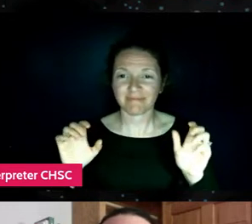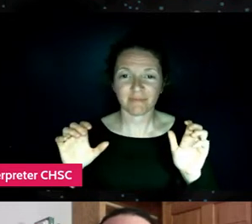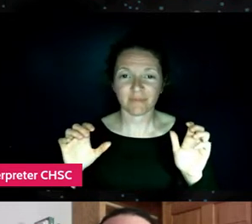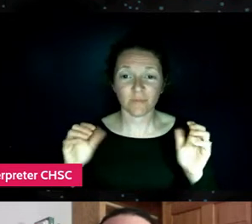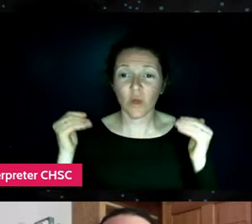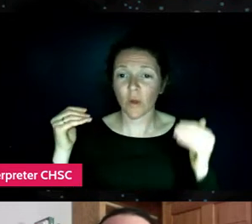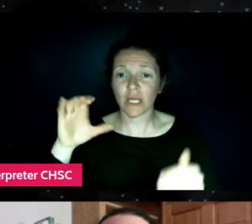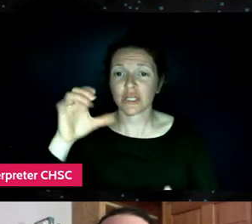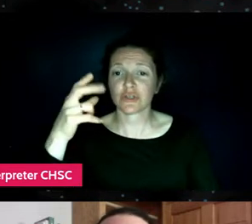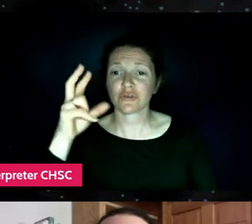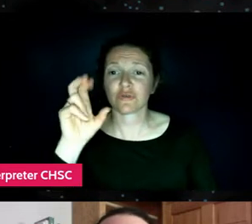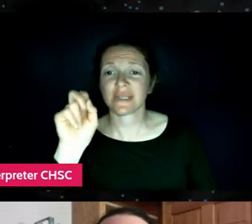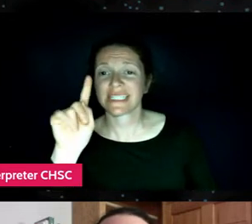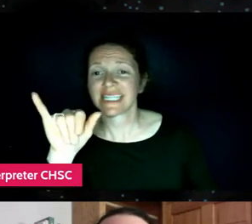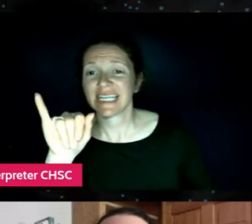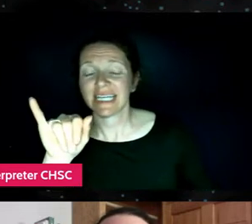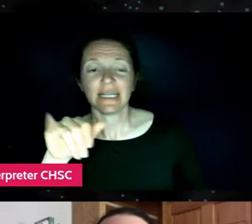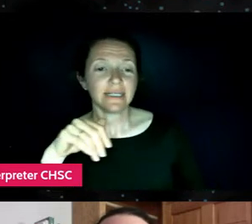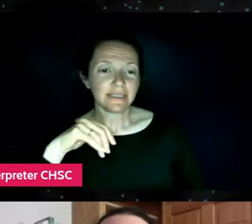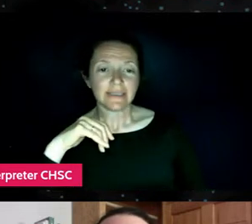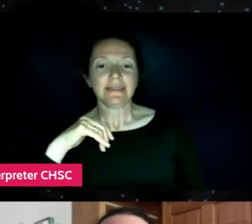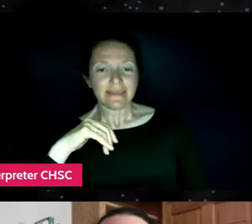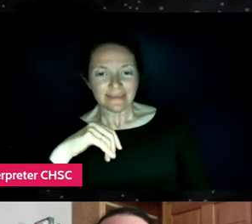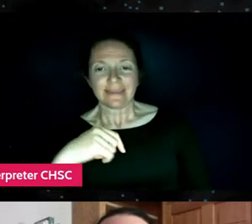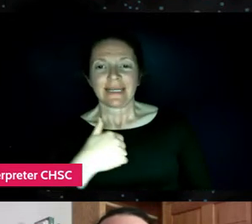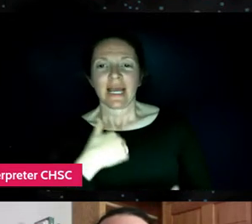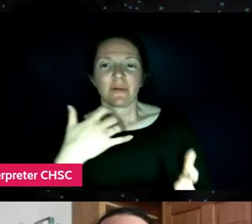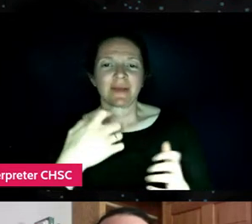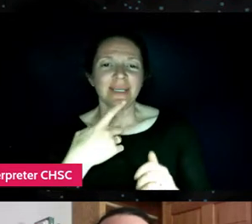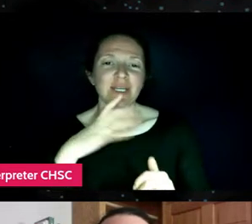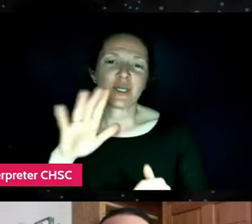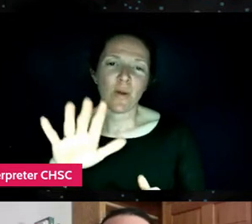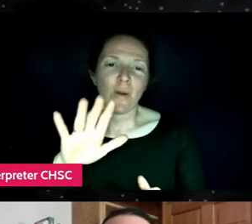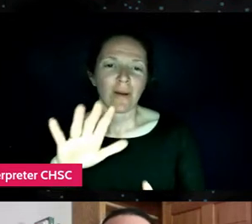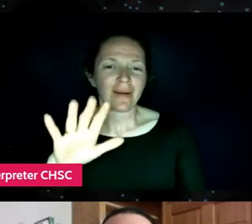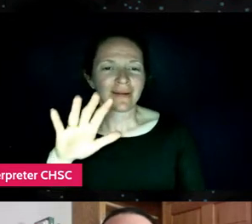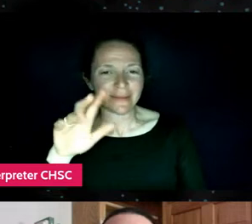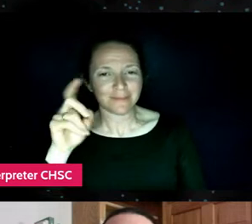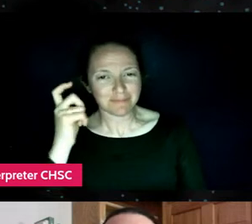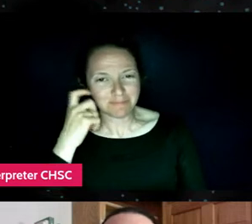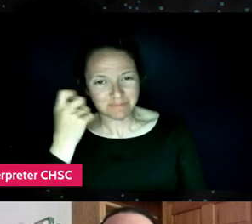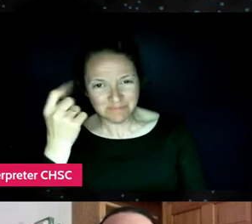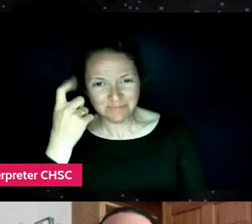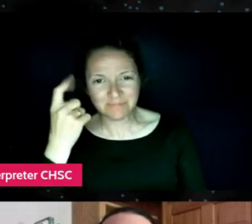Go ahead, Christi. Yeah, I was just going to say that your observation of the diversity